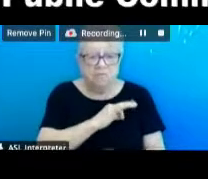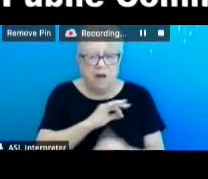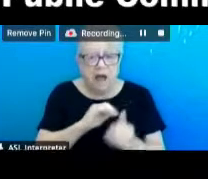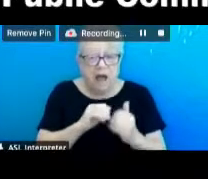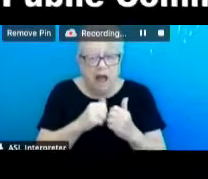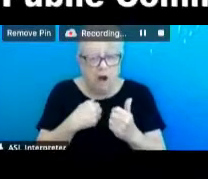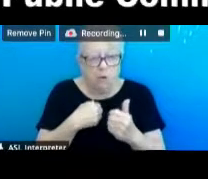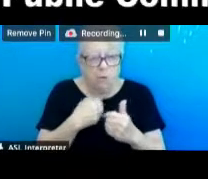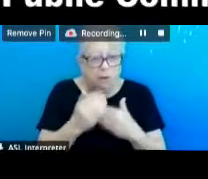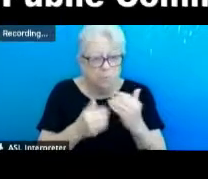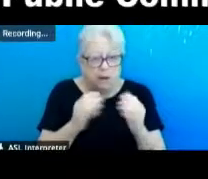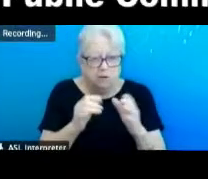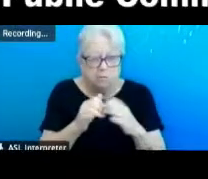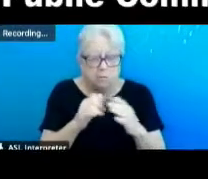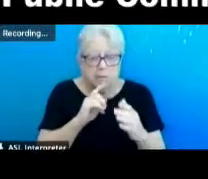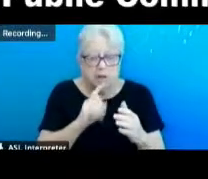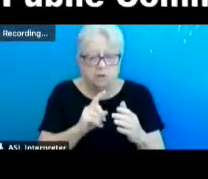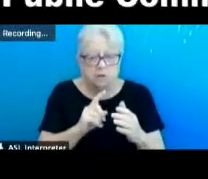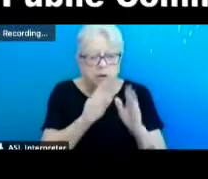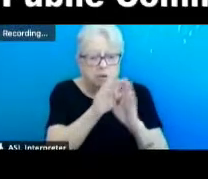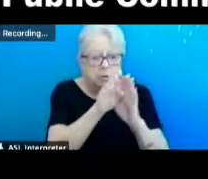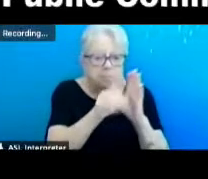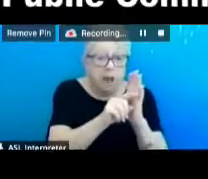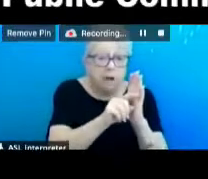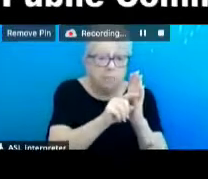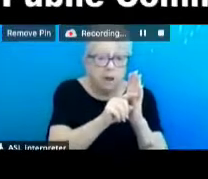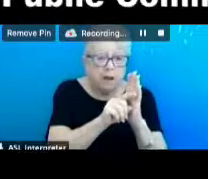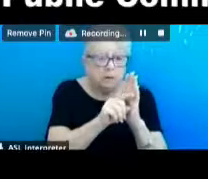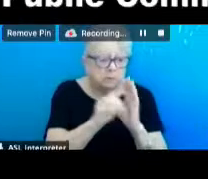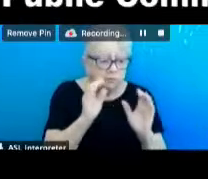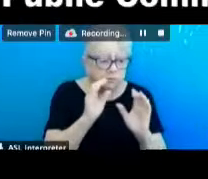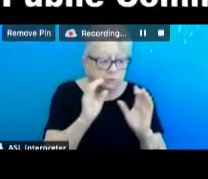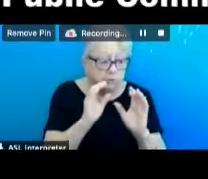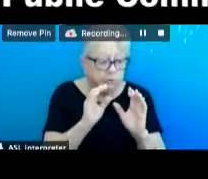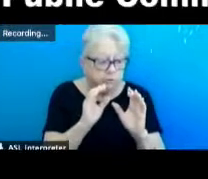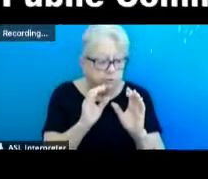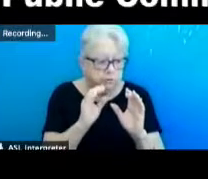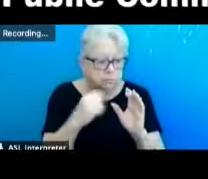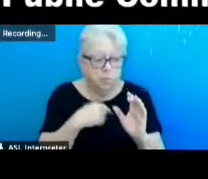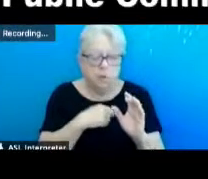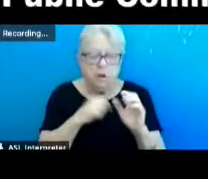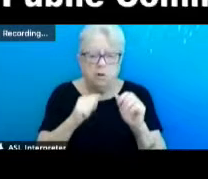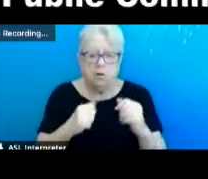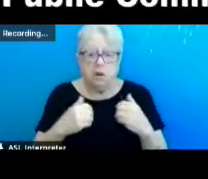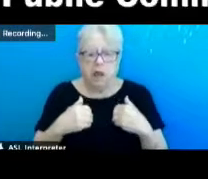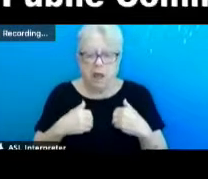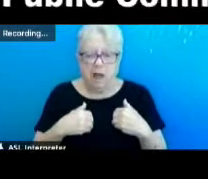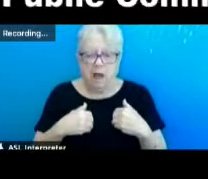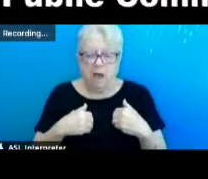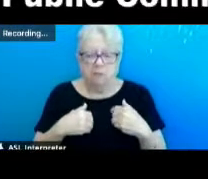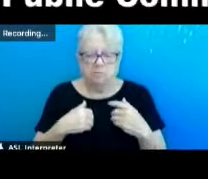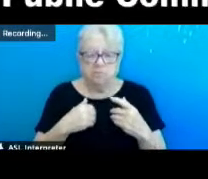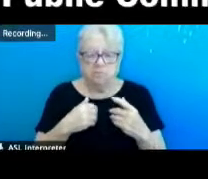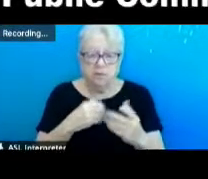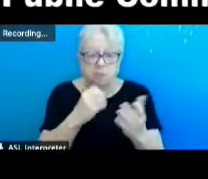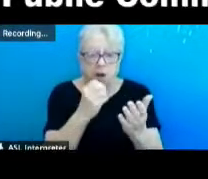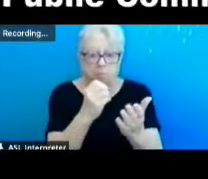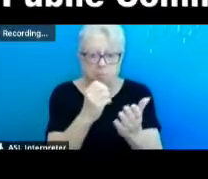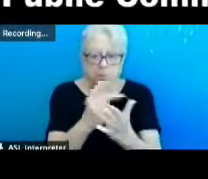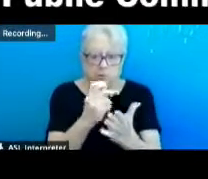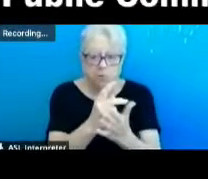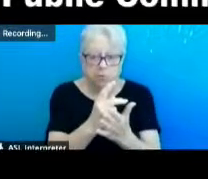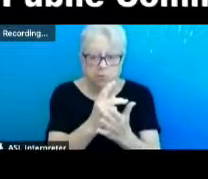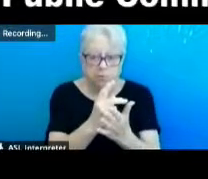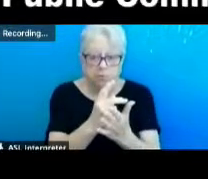doing the background research? And then I guess we could have them approved when we approve the contracts. That would